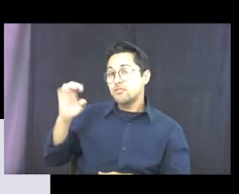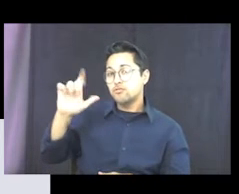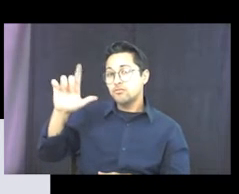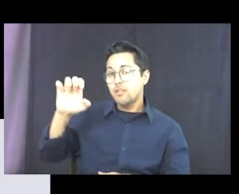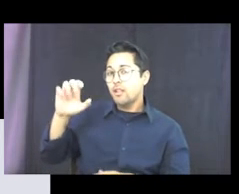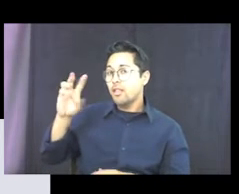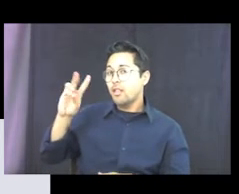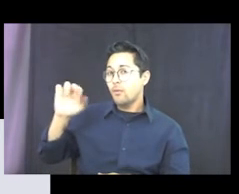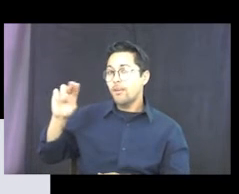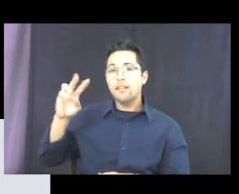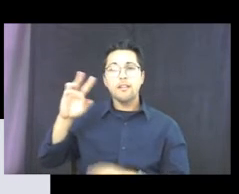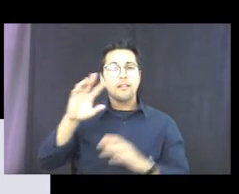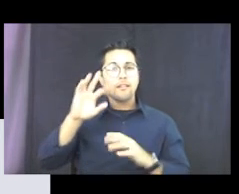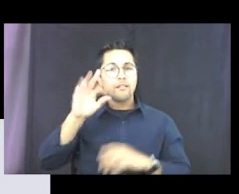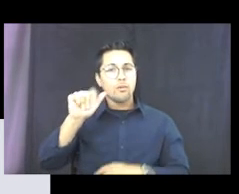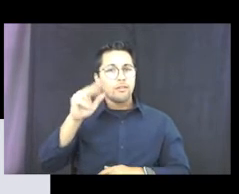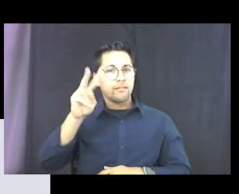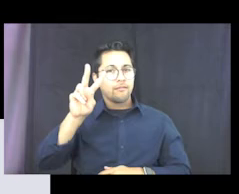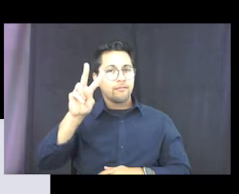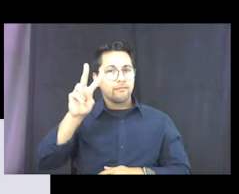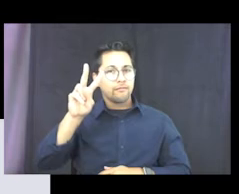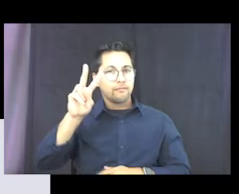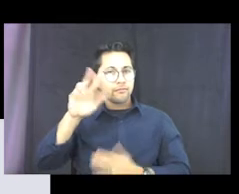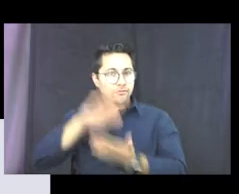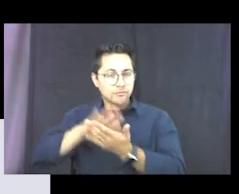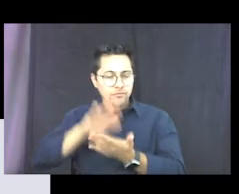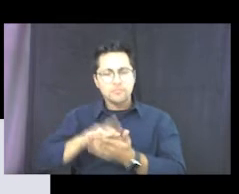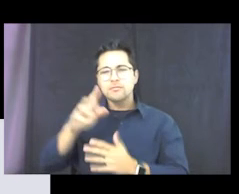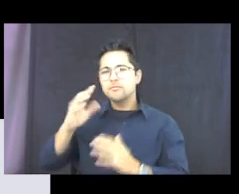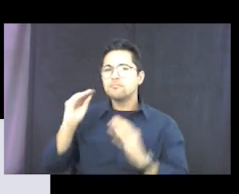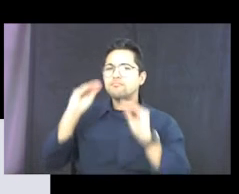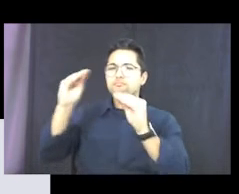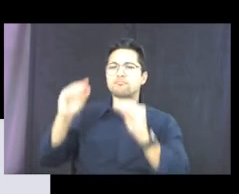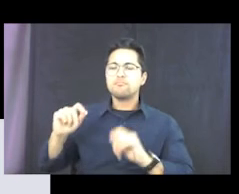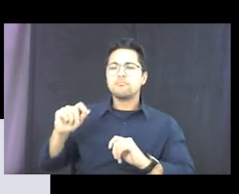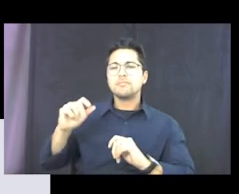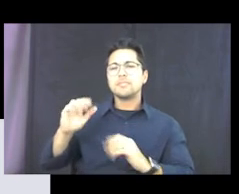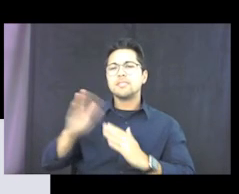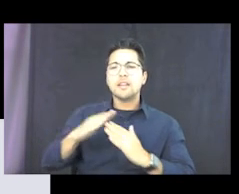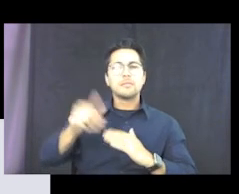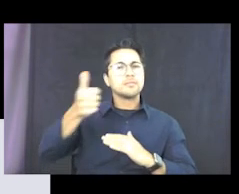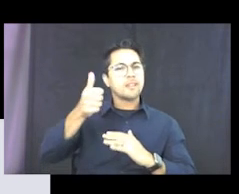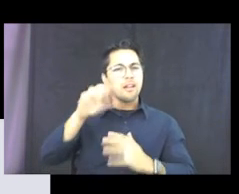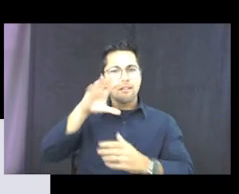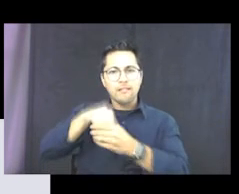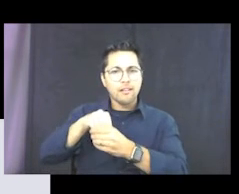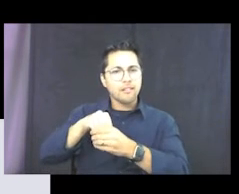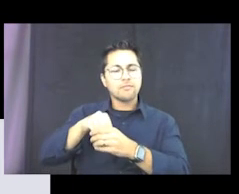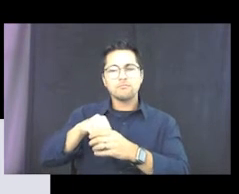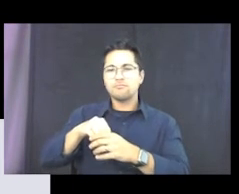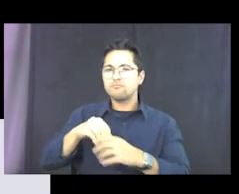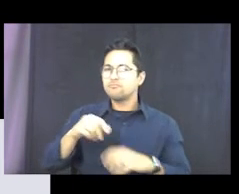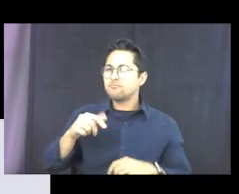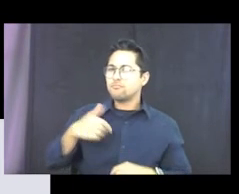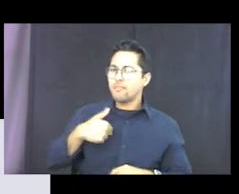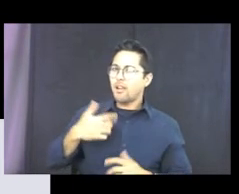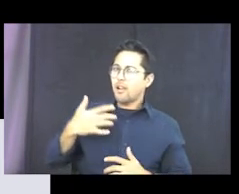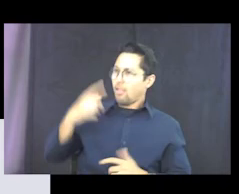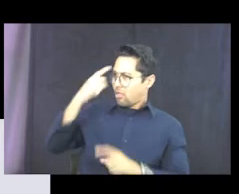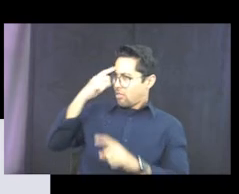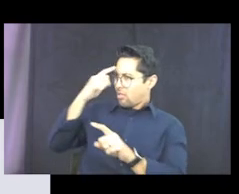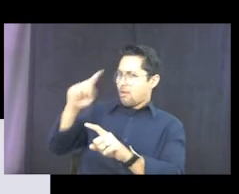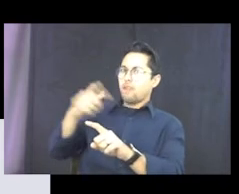Virtual School, she posted a blog on the top 10 engaging facts about engagement that I found interesting and wanted to share with you